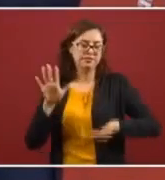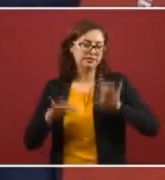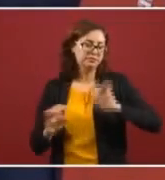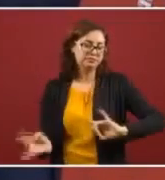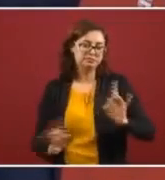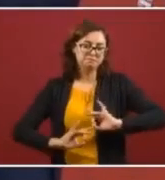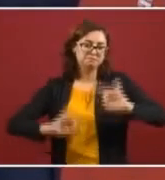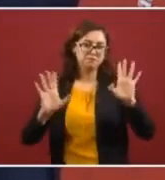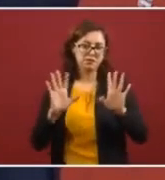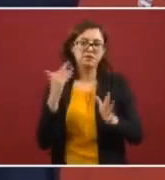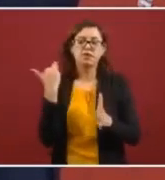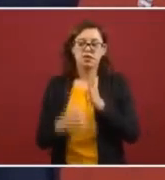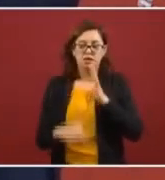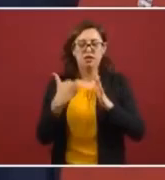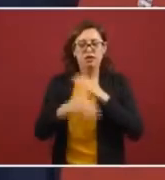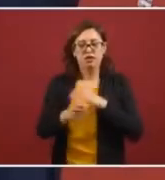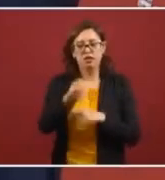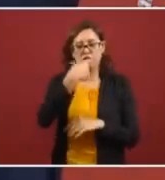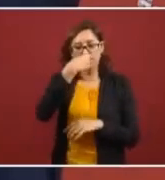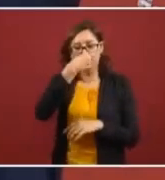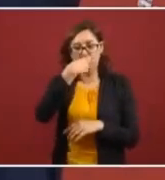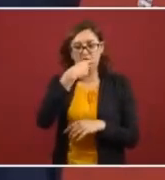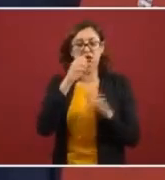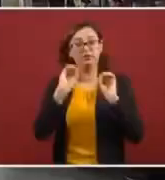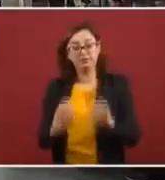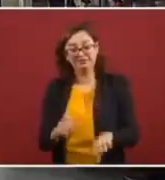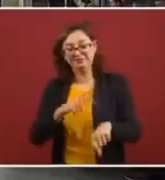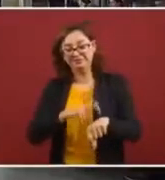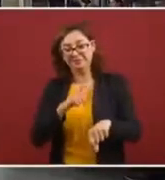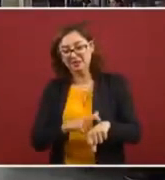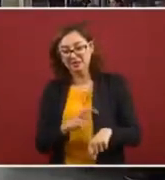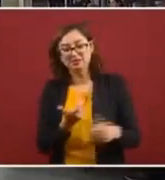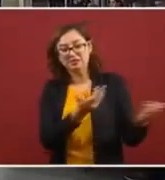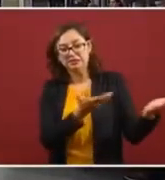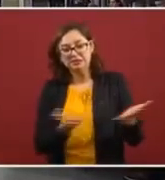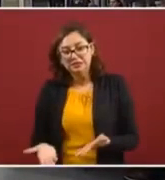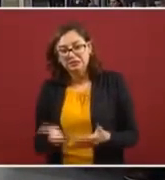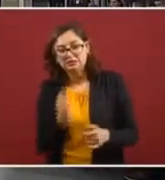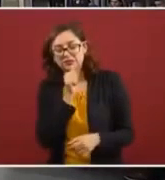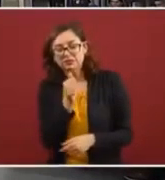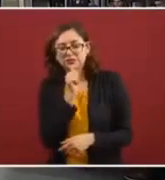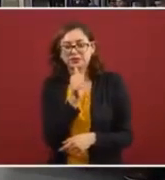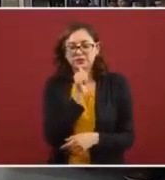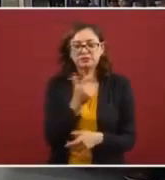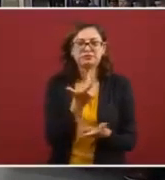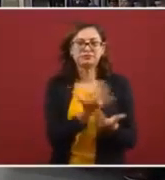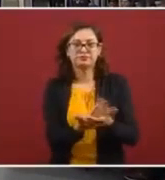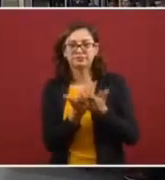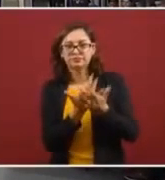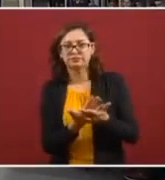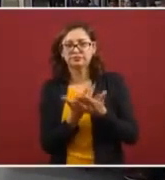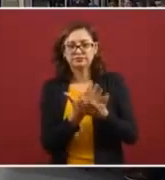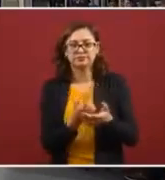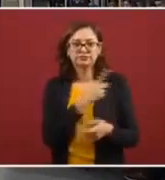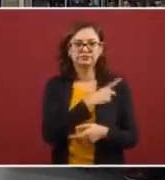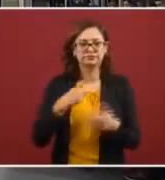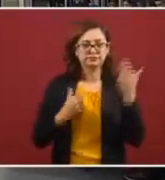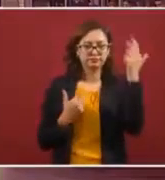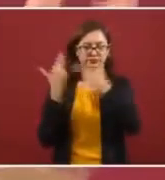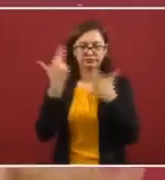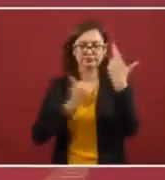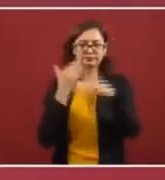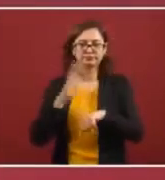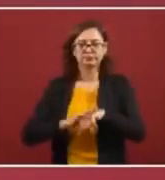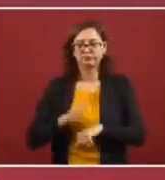there's cases where there's some need and there's a backup from the providers and they need